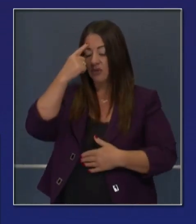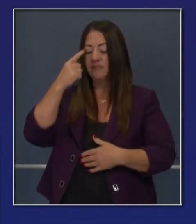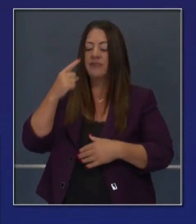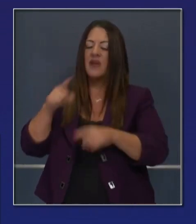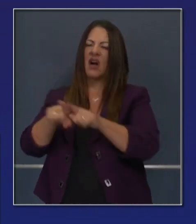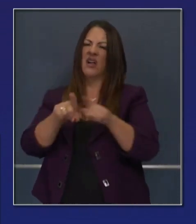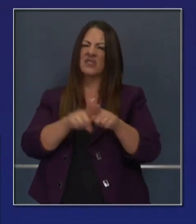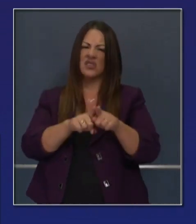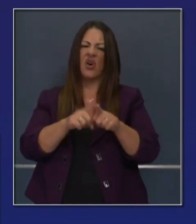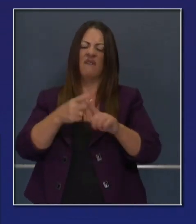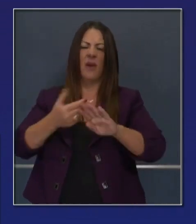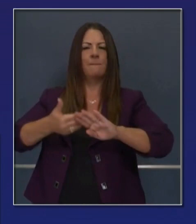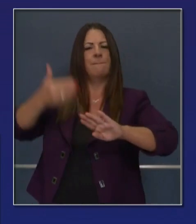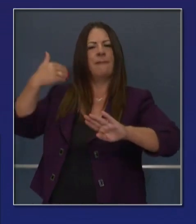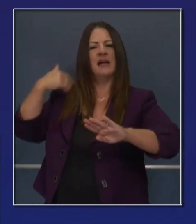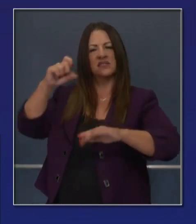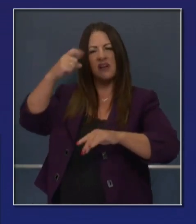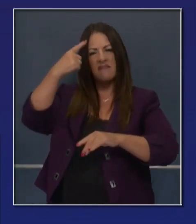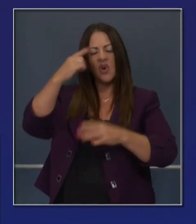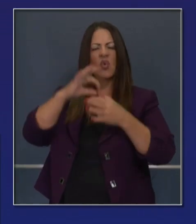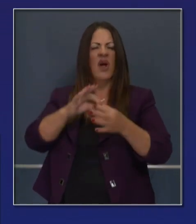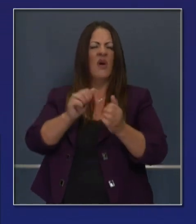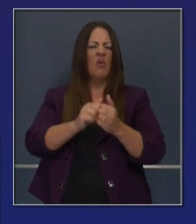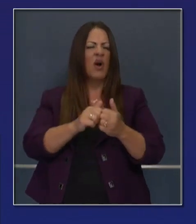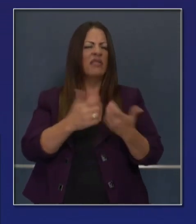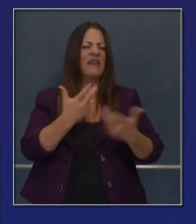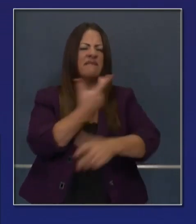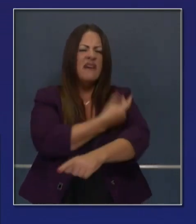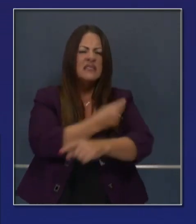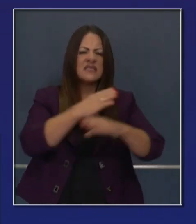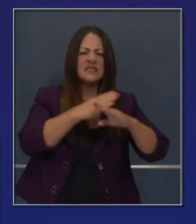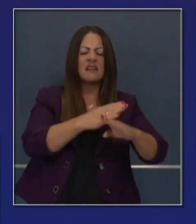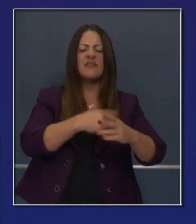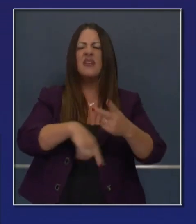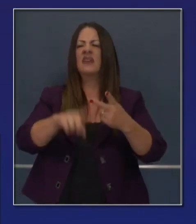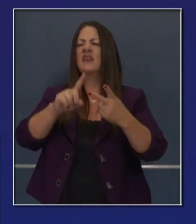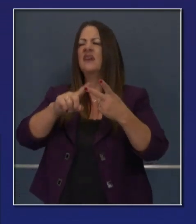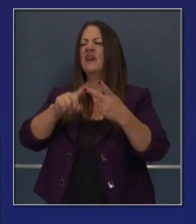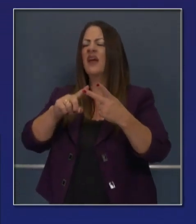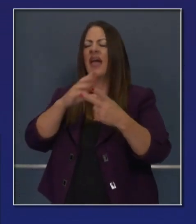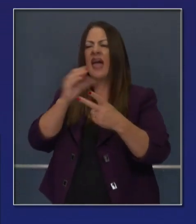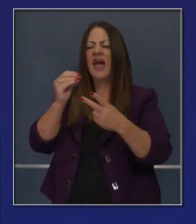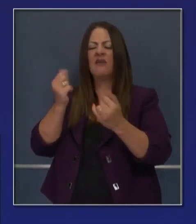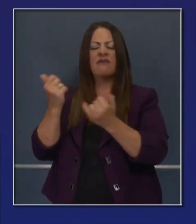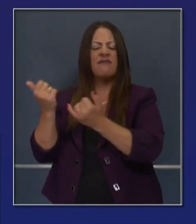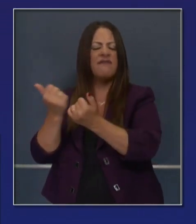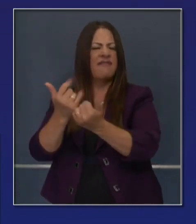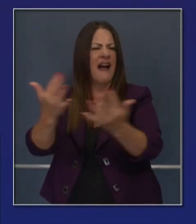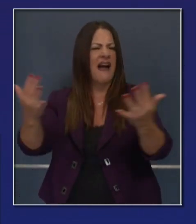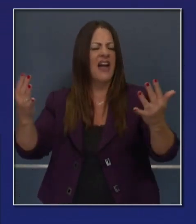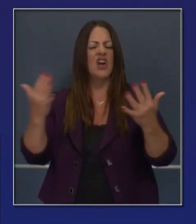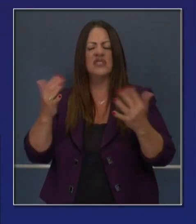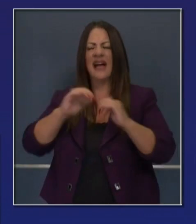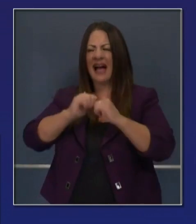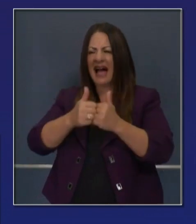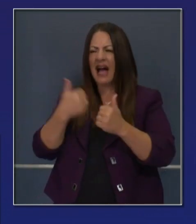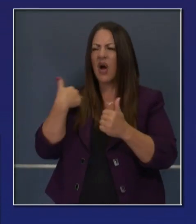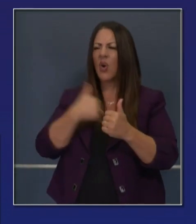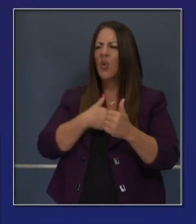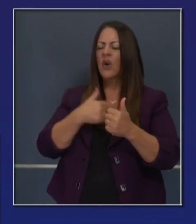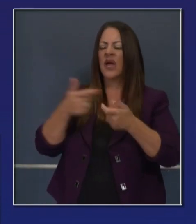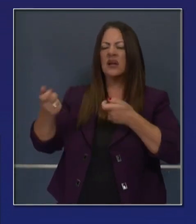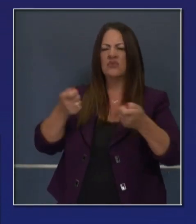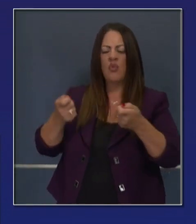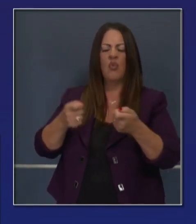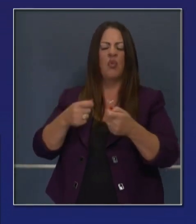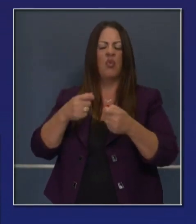on issues related to vaccine safety, wildfires, as well as some issues related to some dams that we share in the northern part